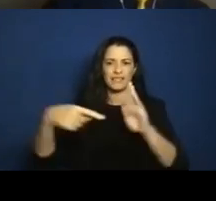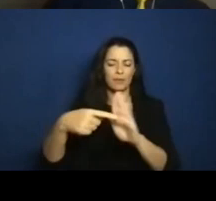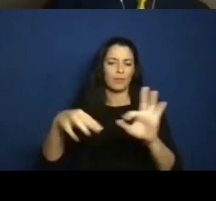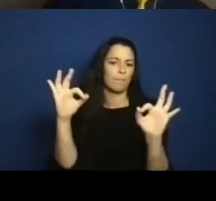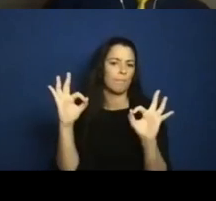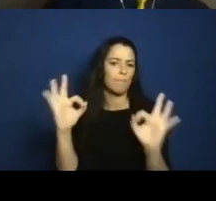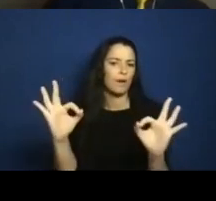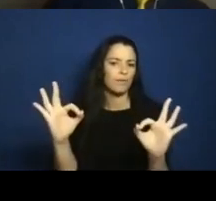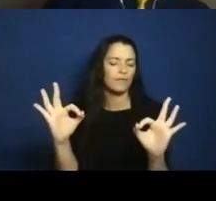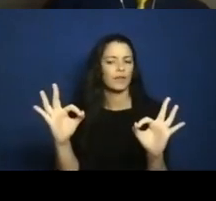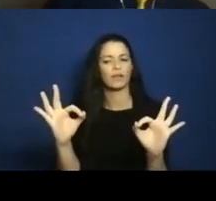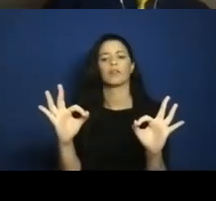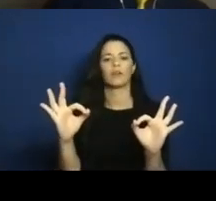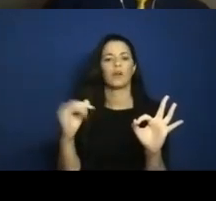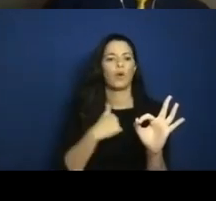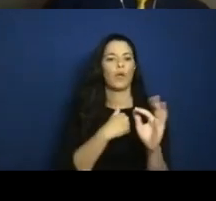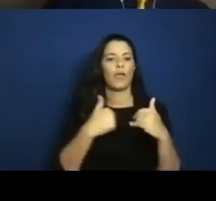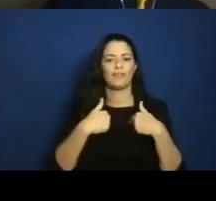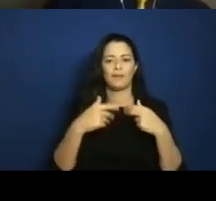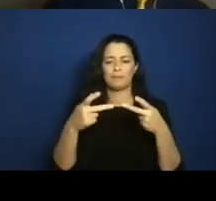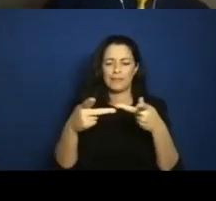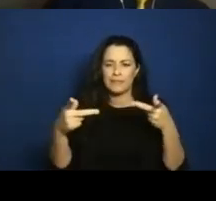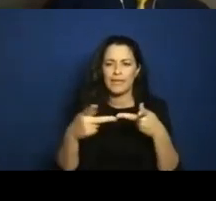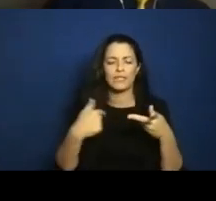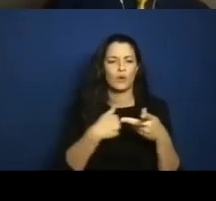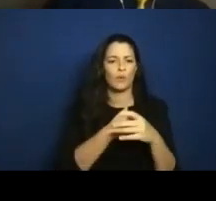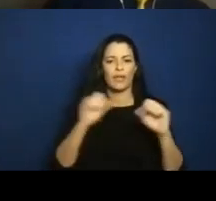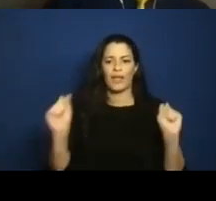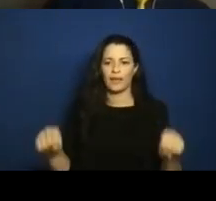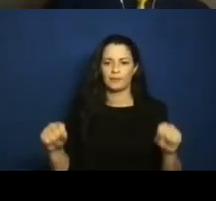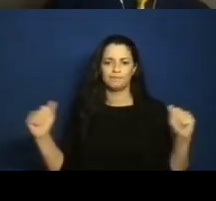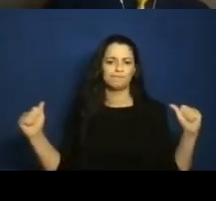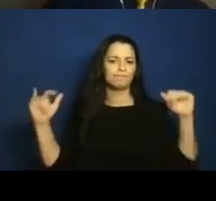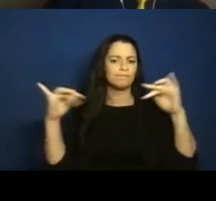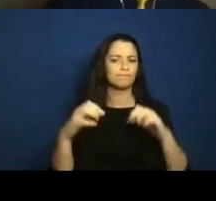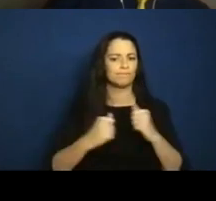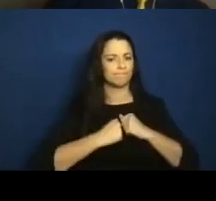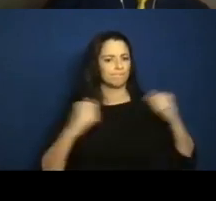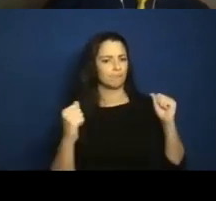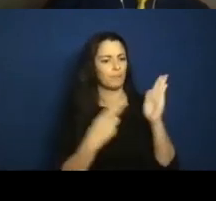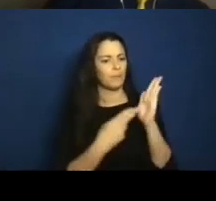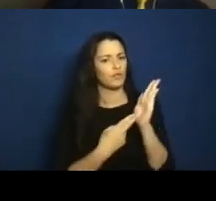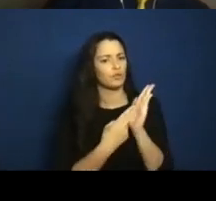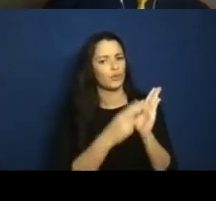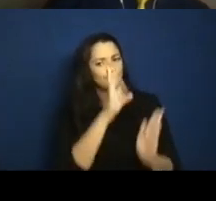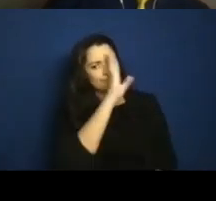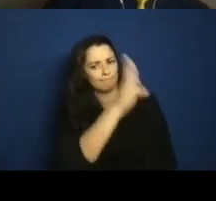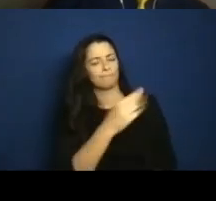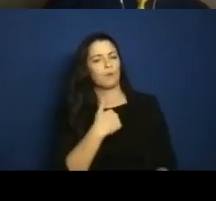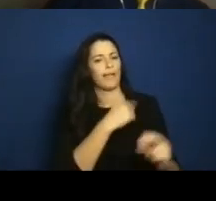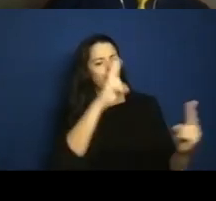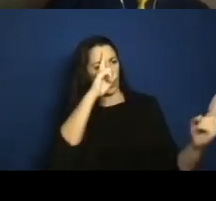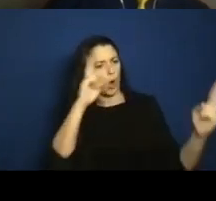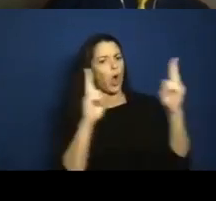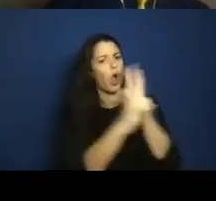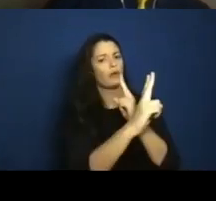a perfect example of creating a forum where we can come together and be truthful with each other. We can learn about each other. We can honor each other. We